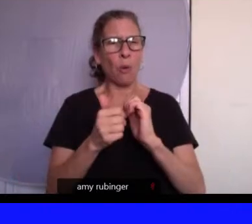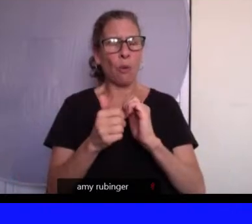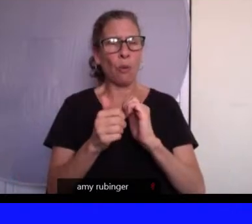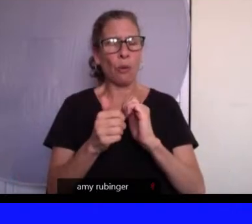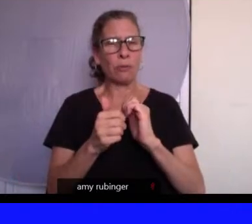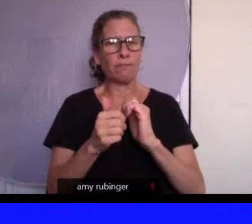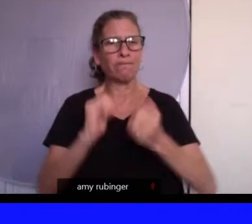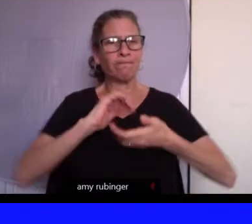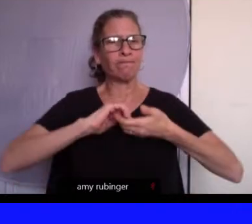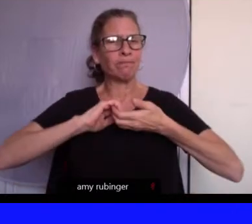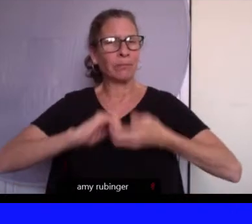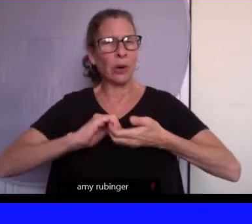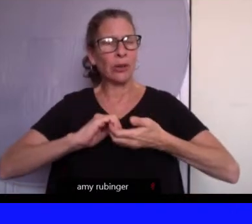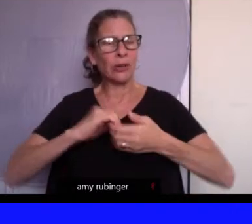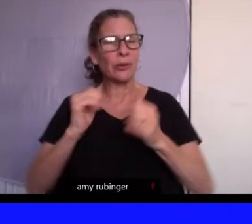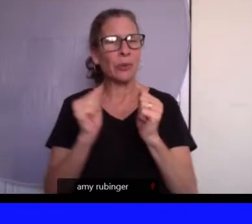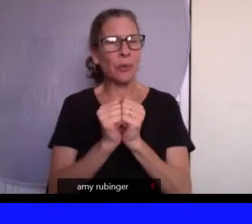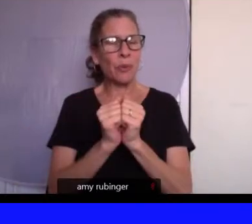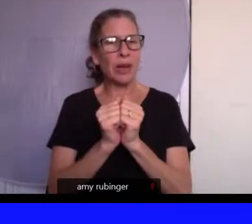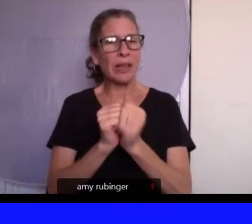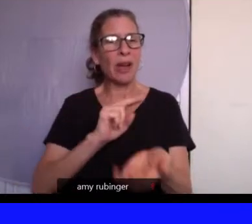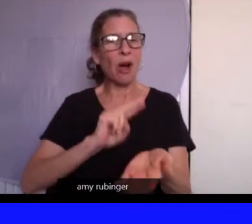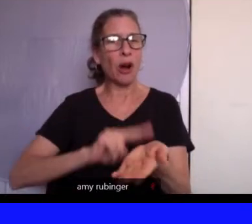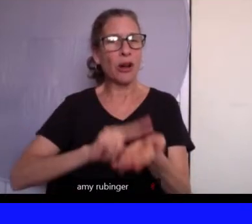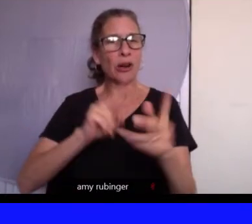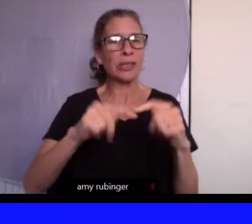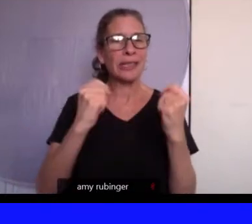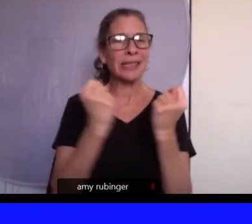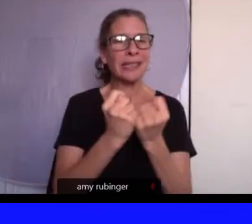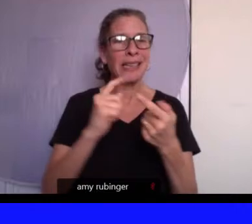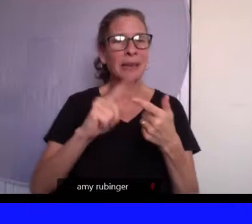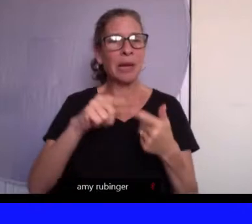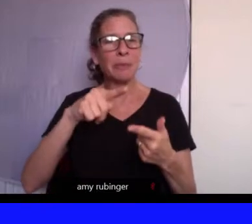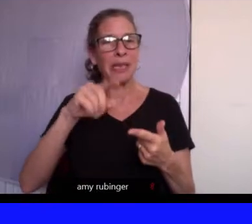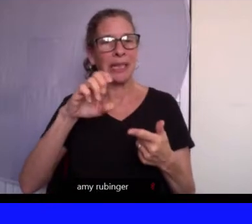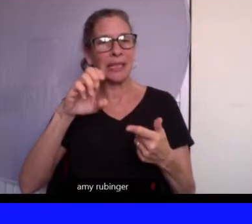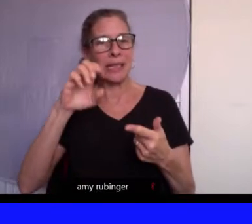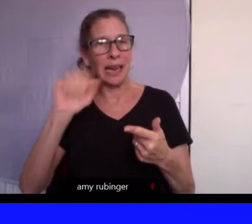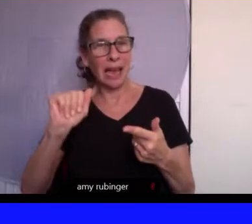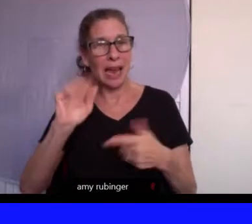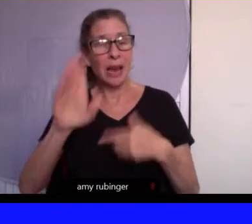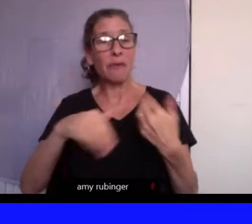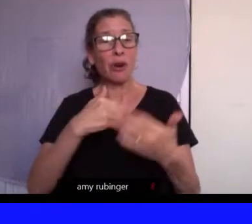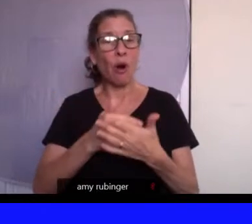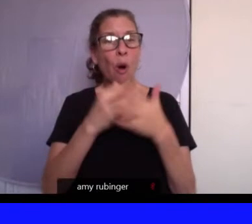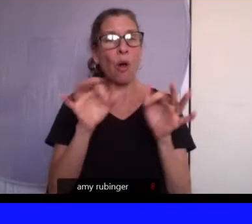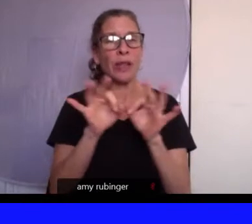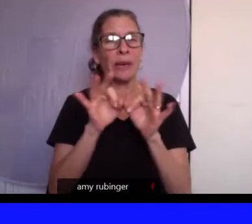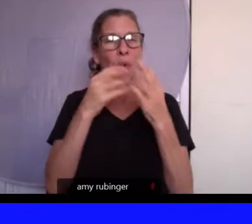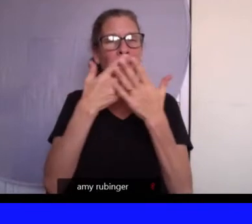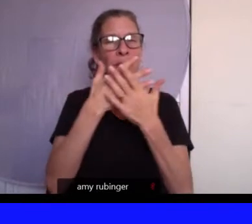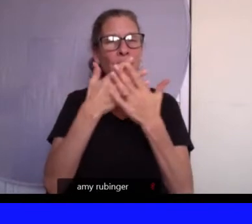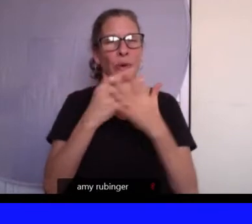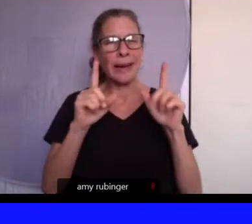our geriatrics practices. Our plan for 22 is to implement it in all of primary care. Next